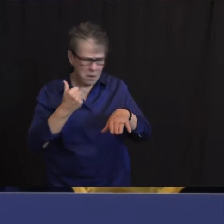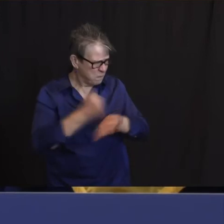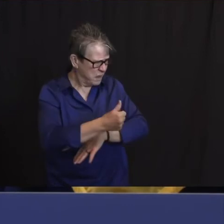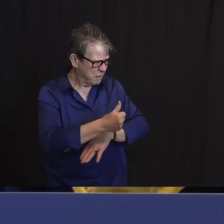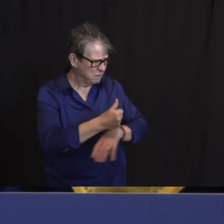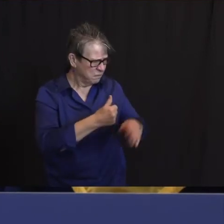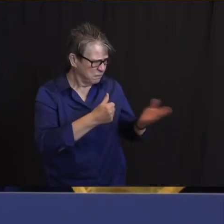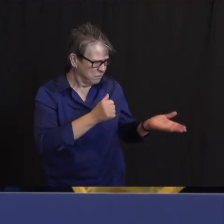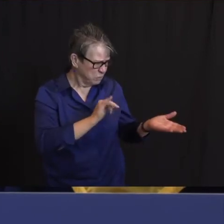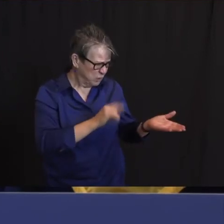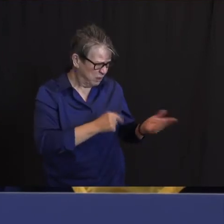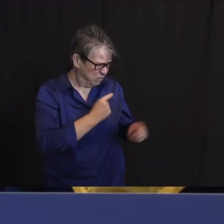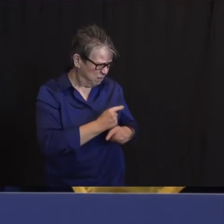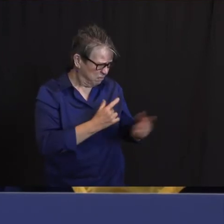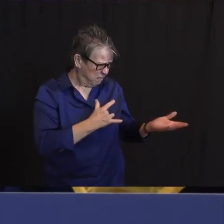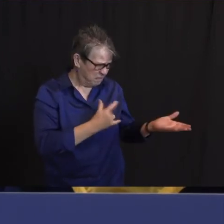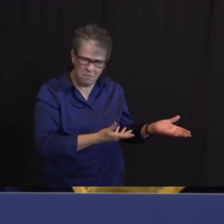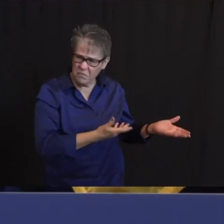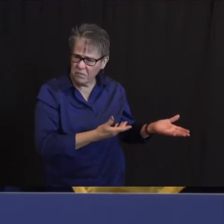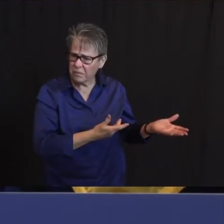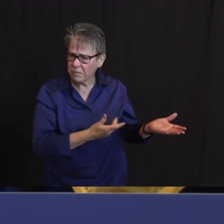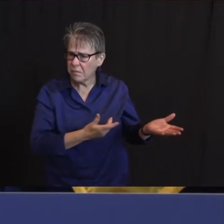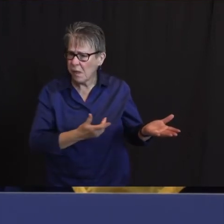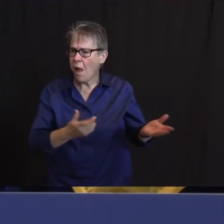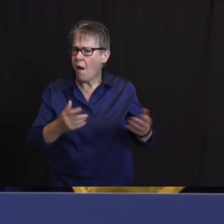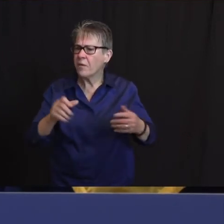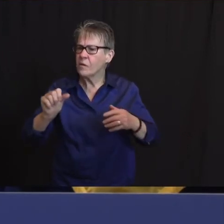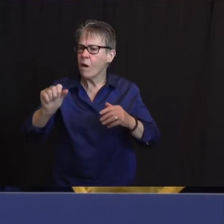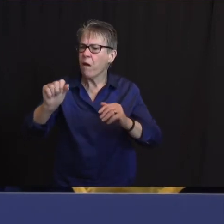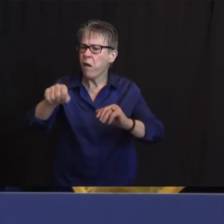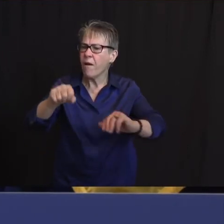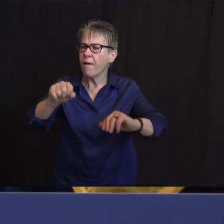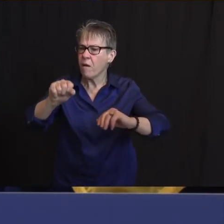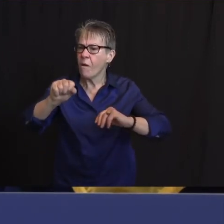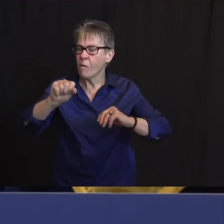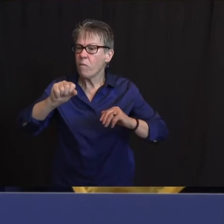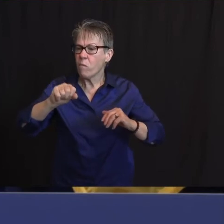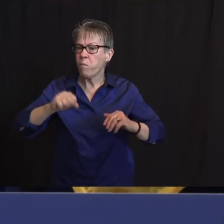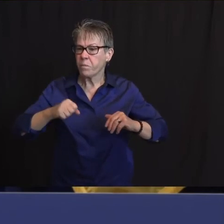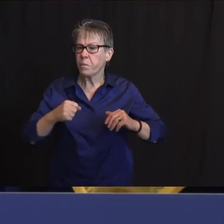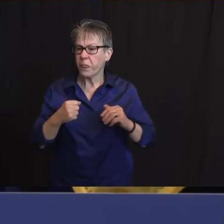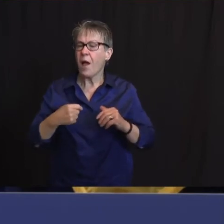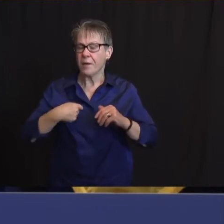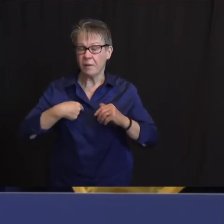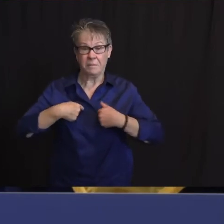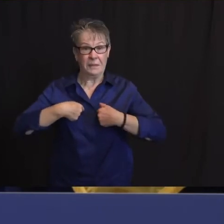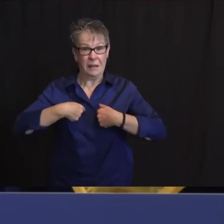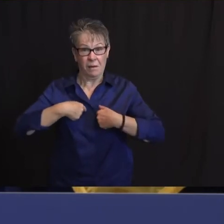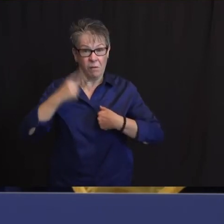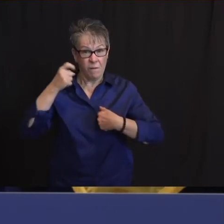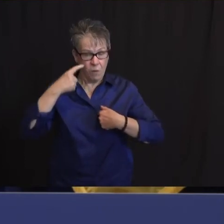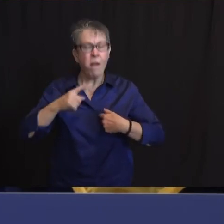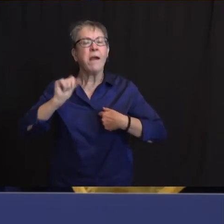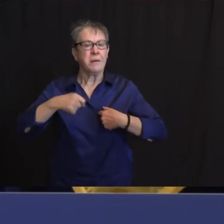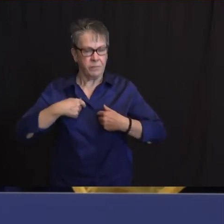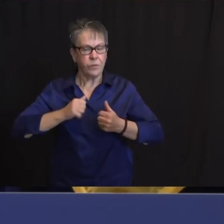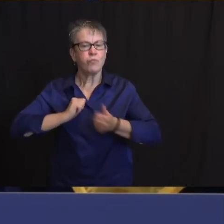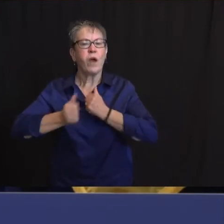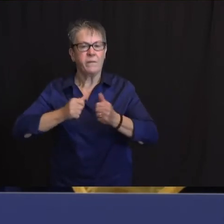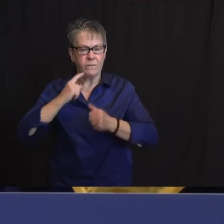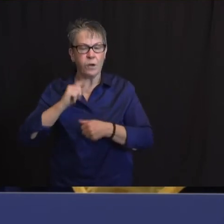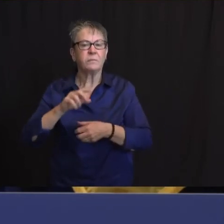Yeah, I am running for re-election, and I will seek the county lines. Nothing to the best of my knowledge in terms of